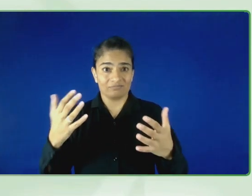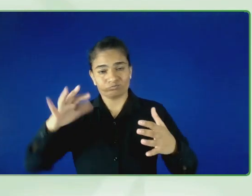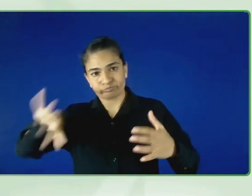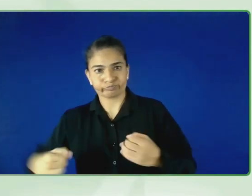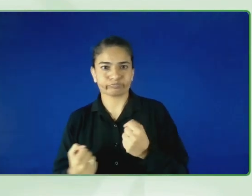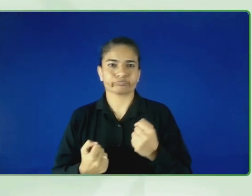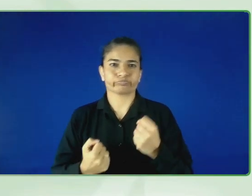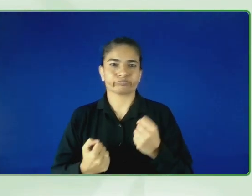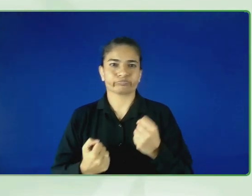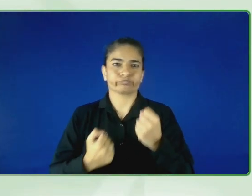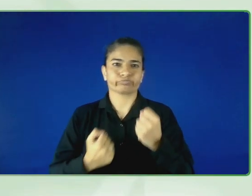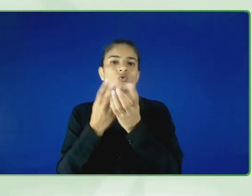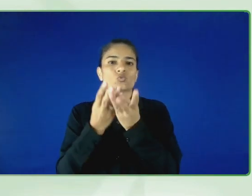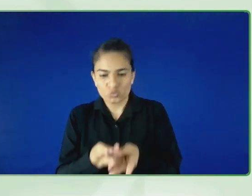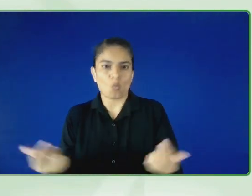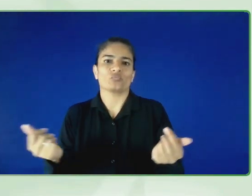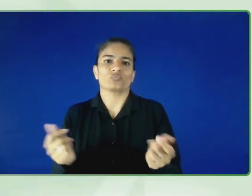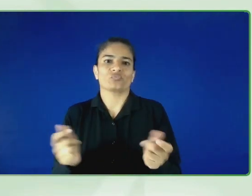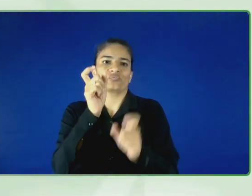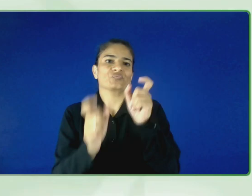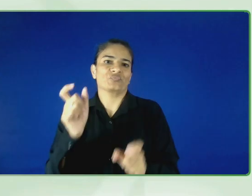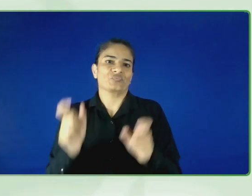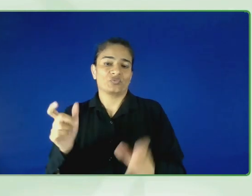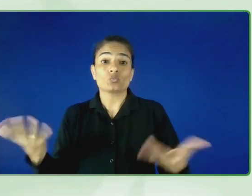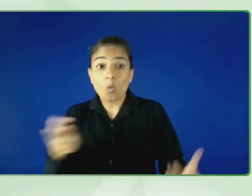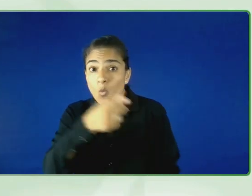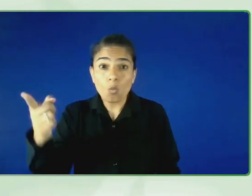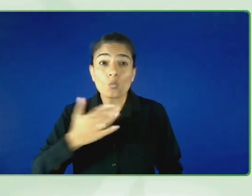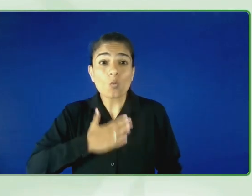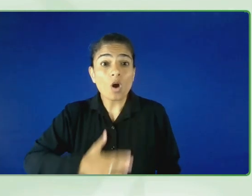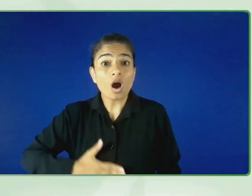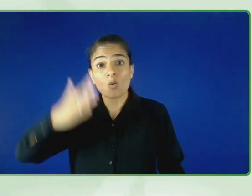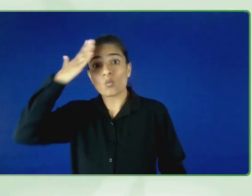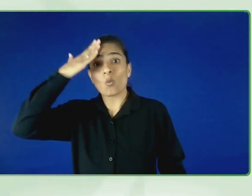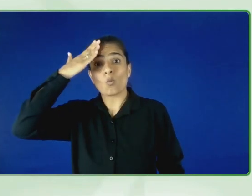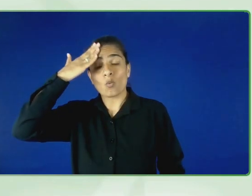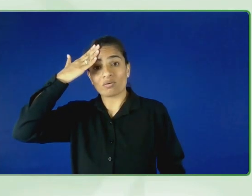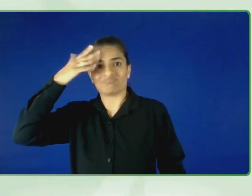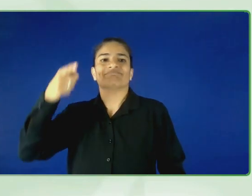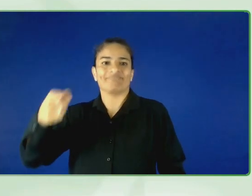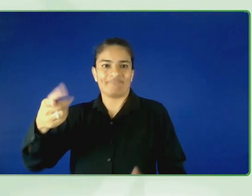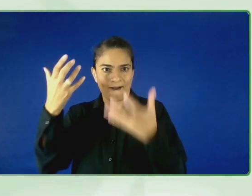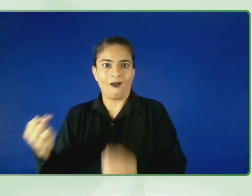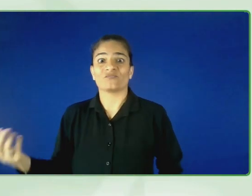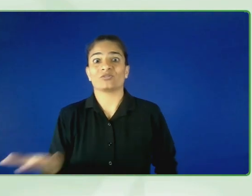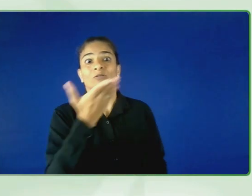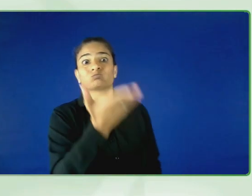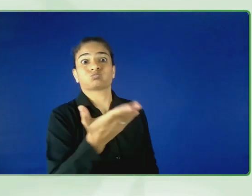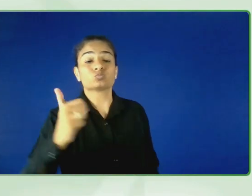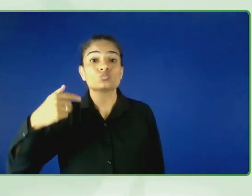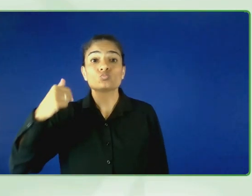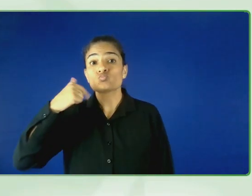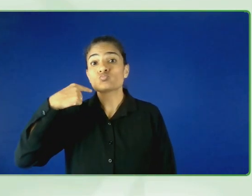fellows. So if you want to hear the other half, they're going to be here tomorrow. This is a sneak preview. Tomorrow